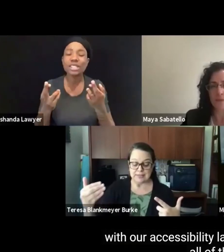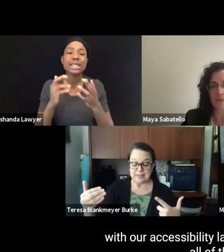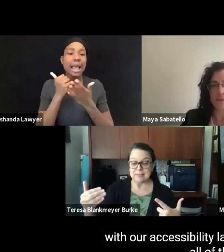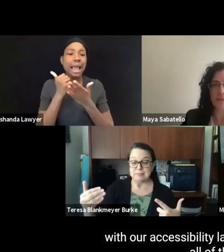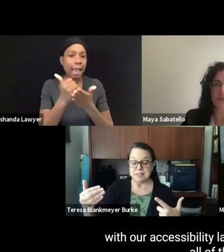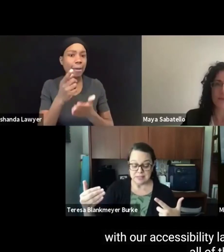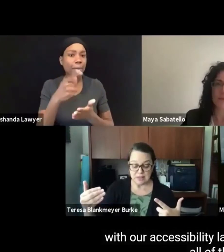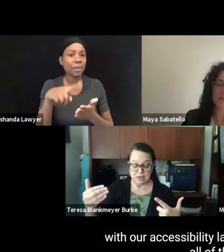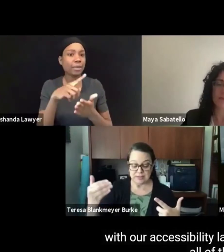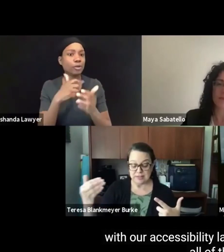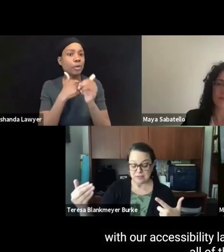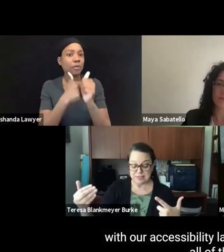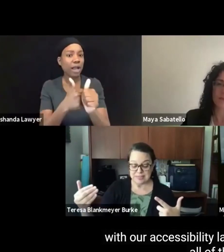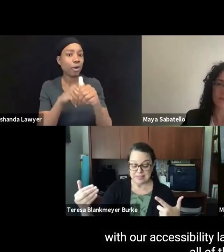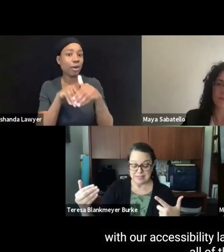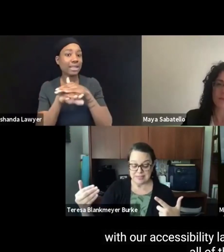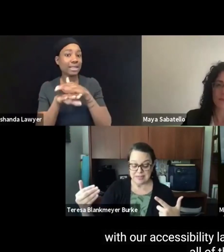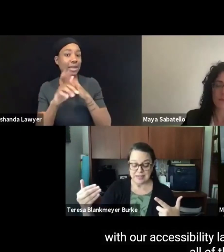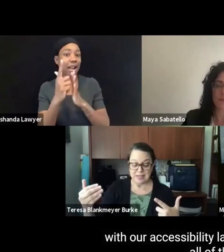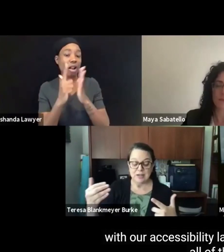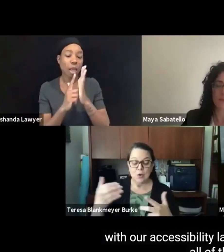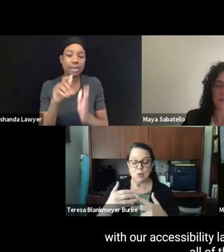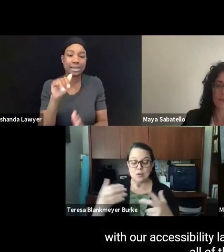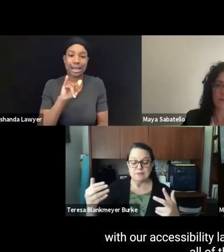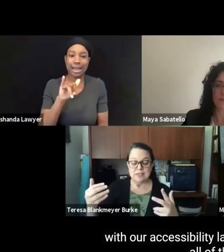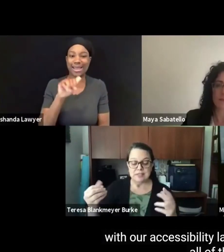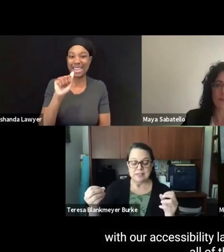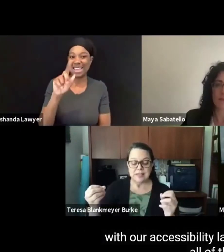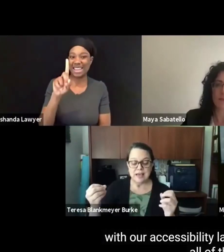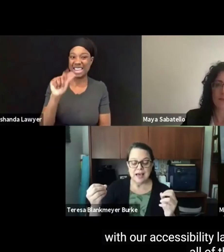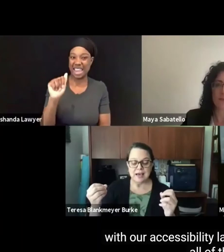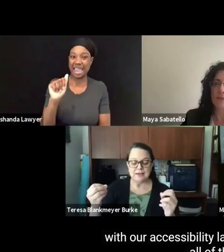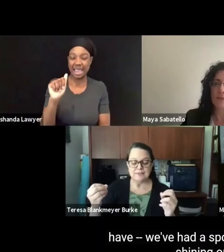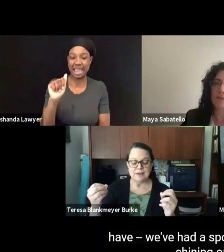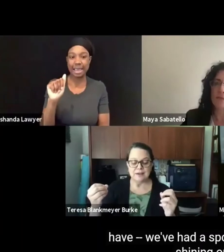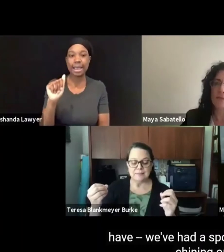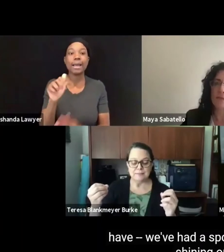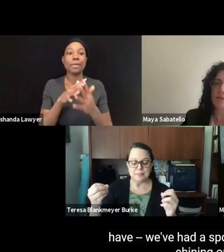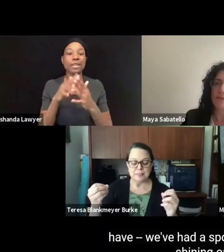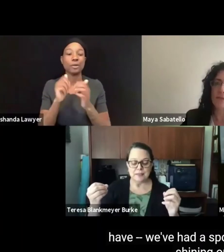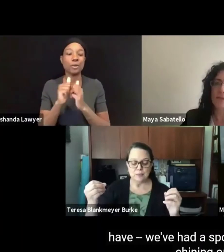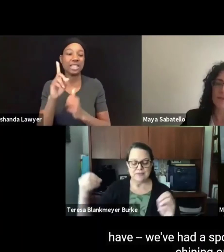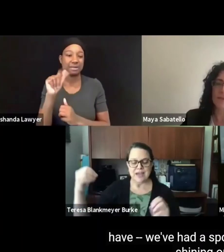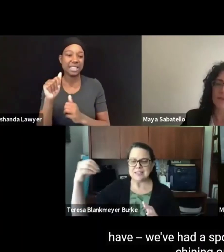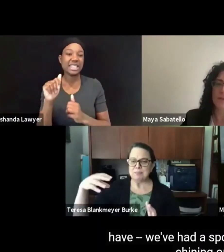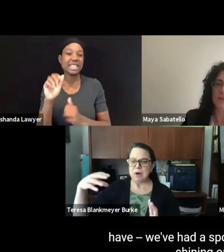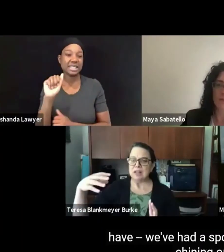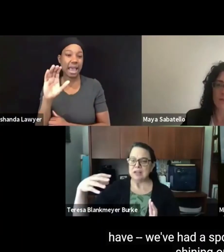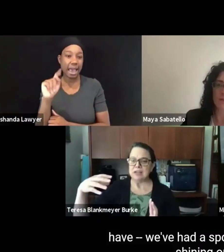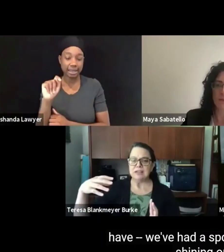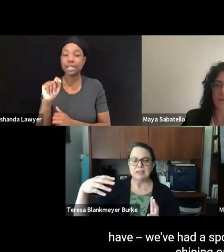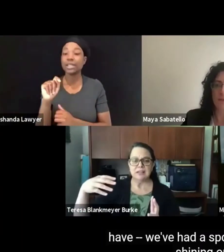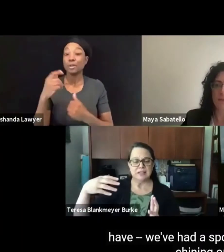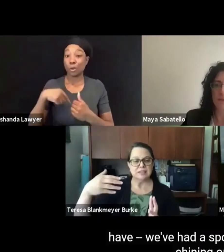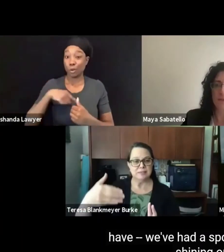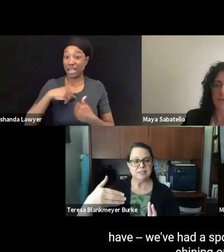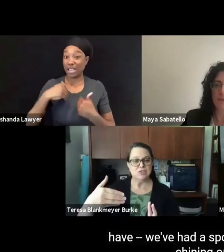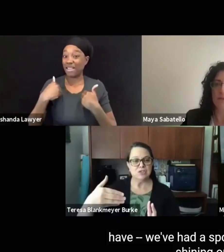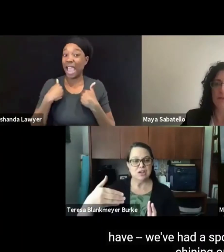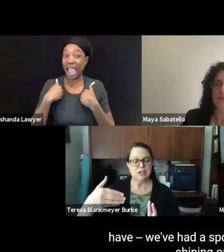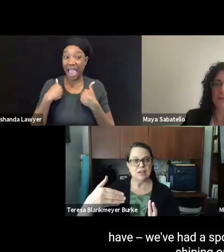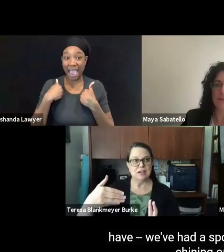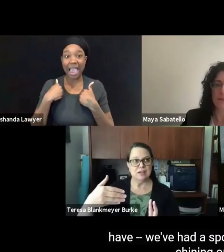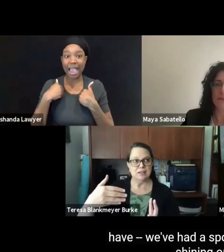our accessibility laws, such as the ADA. All of these have, we've had a spotlight that's